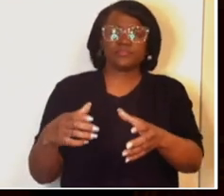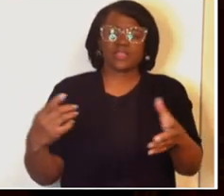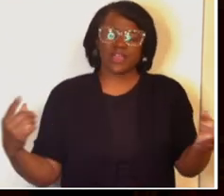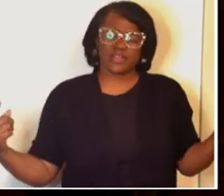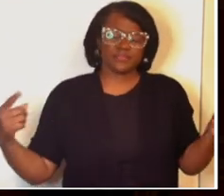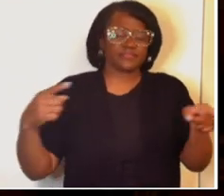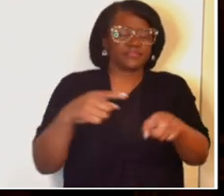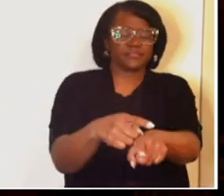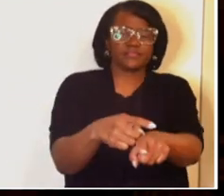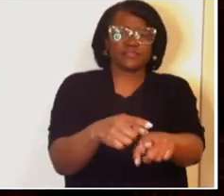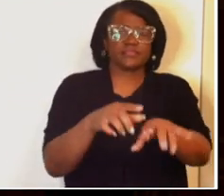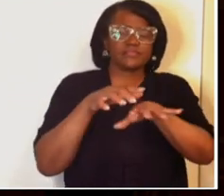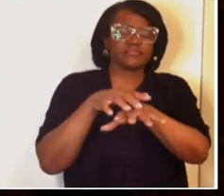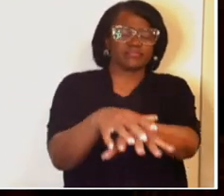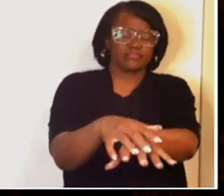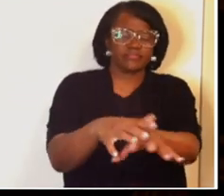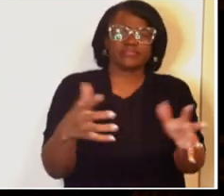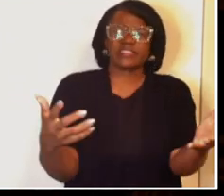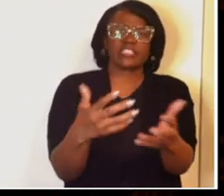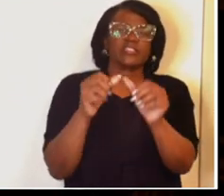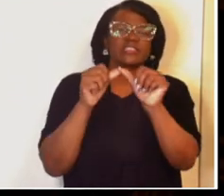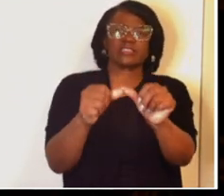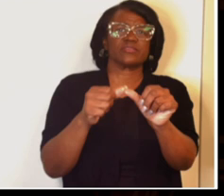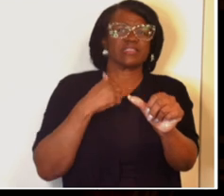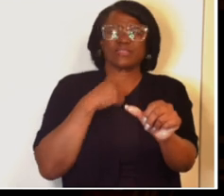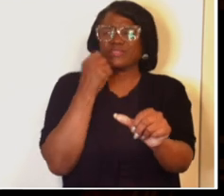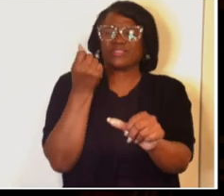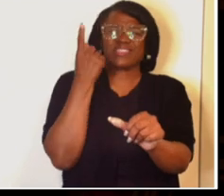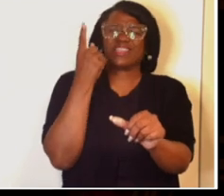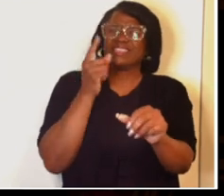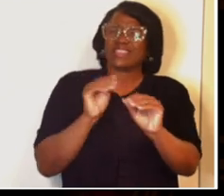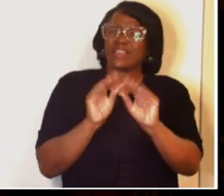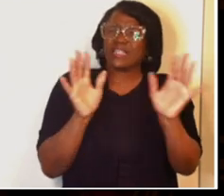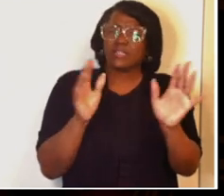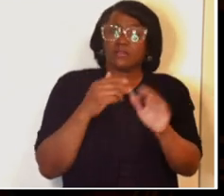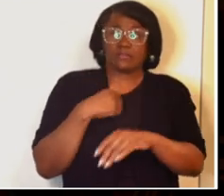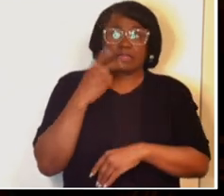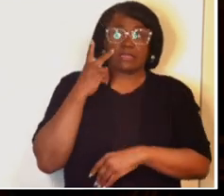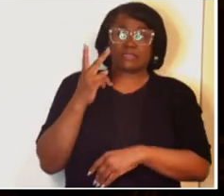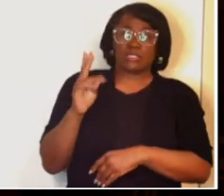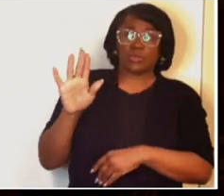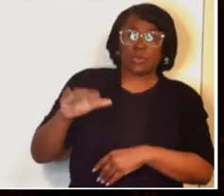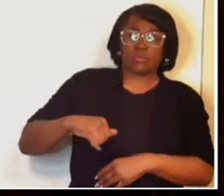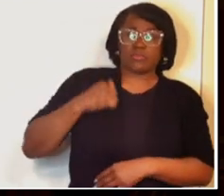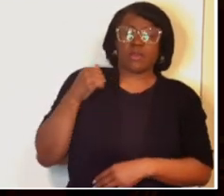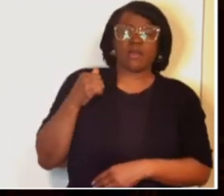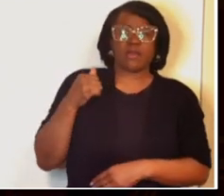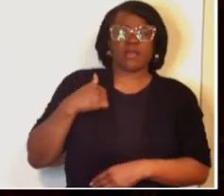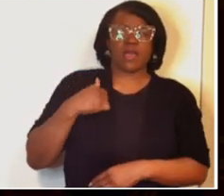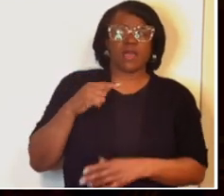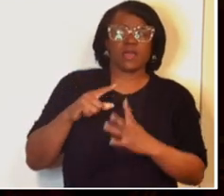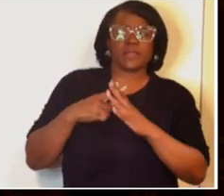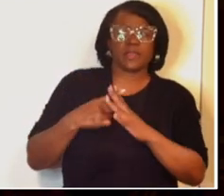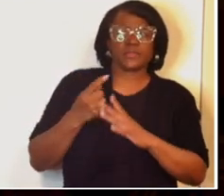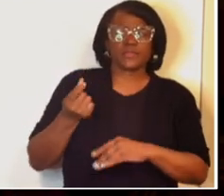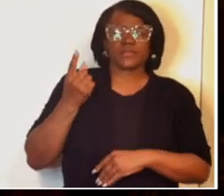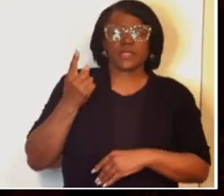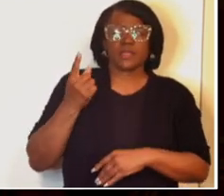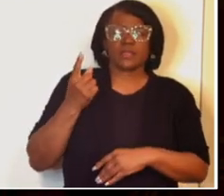continuation. I don't fully process. I see your pride and I begin to understand. What did you